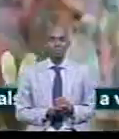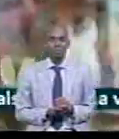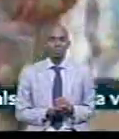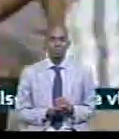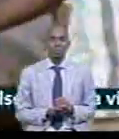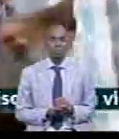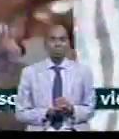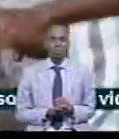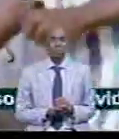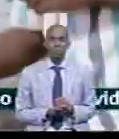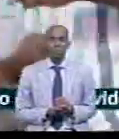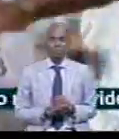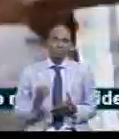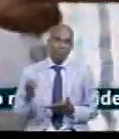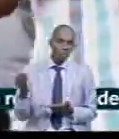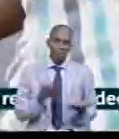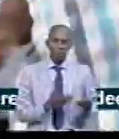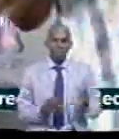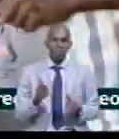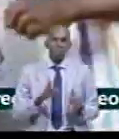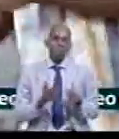Bring them out.